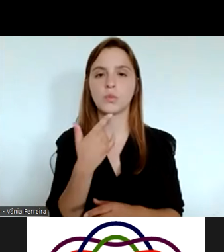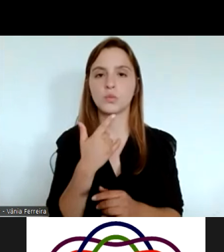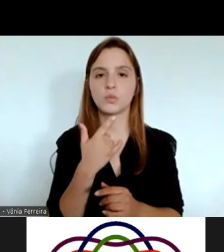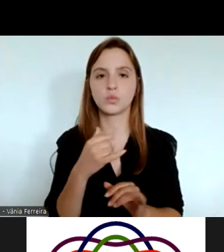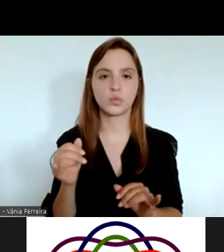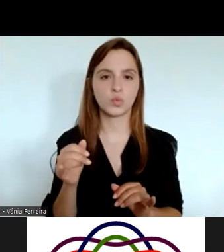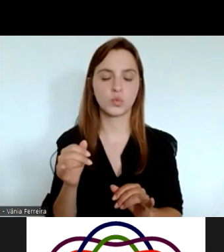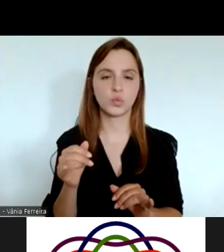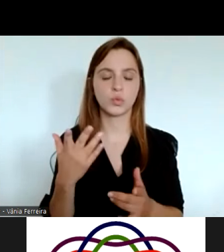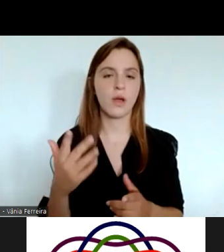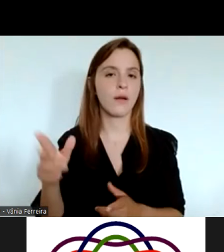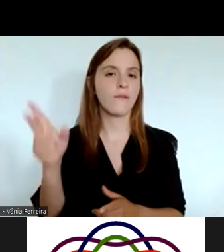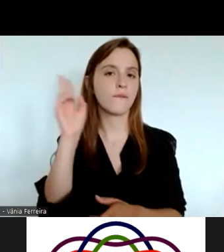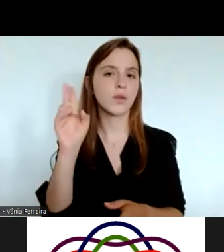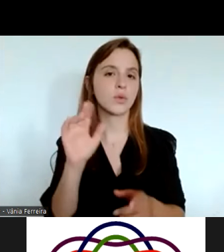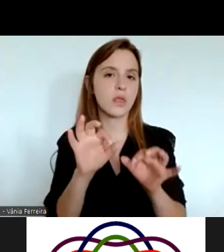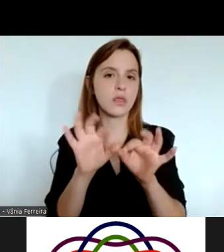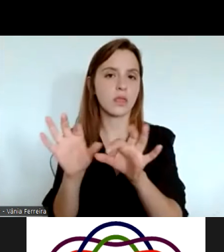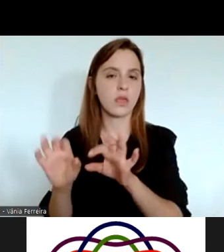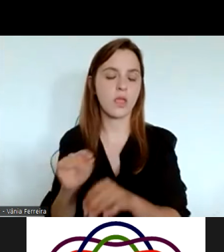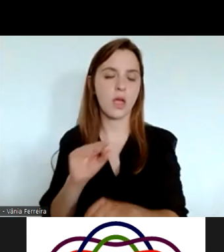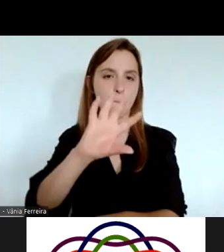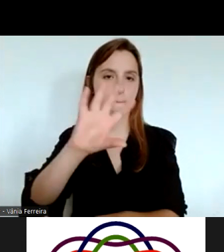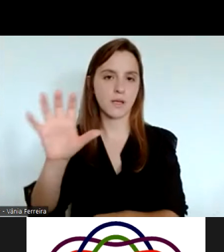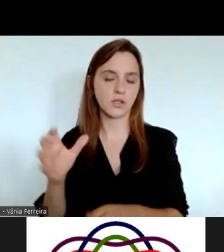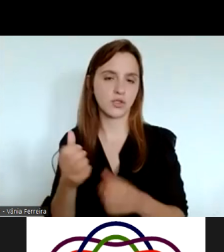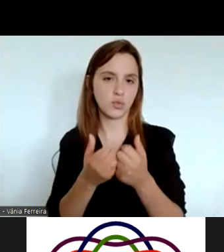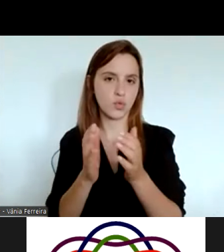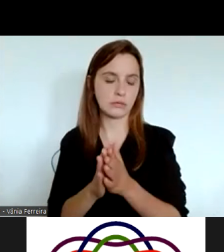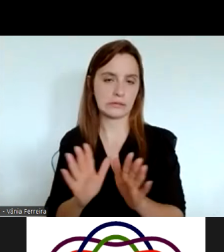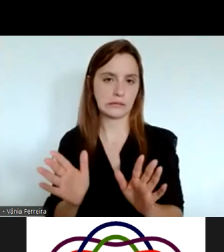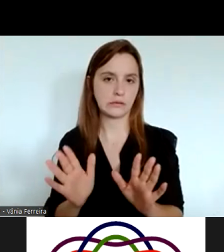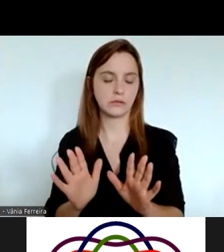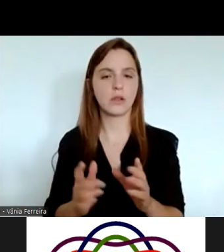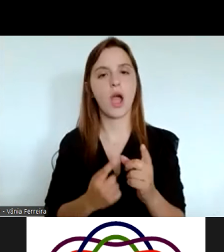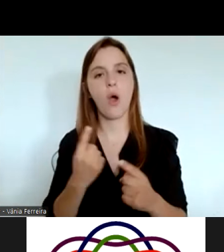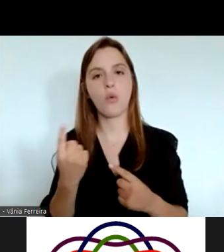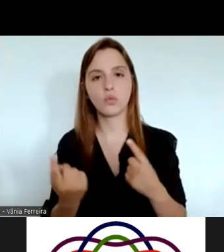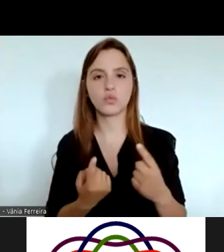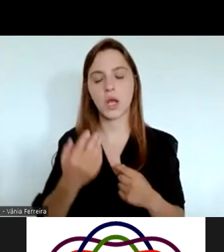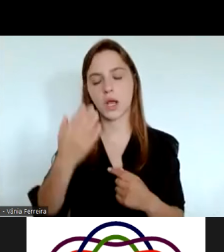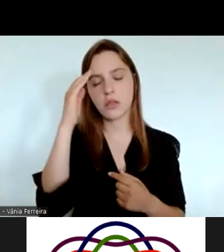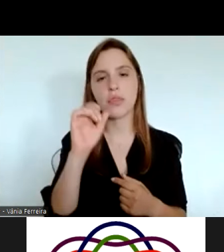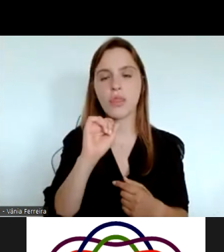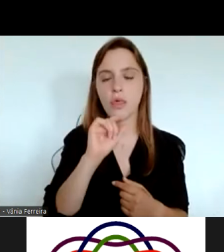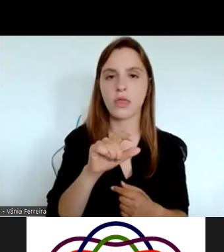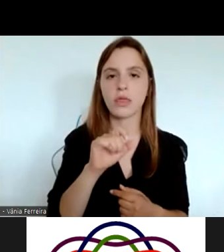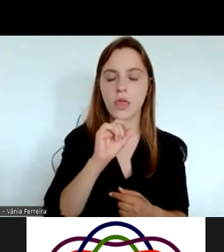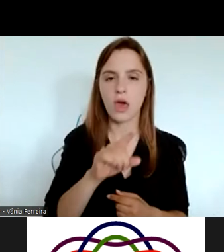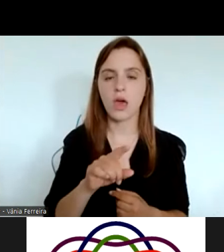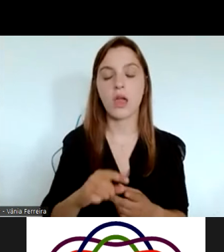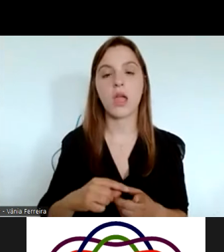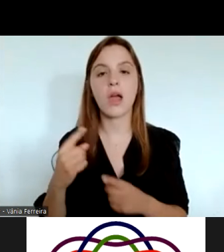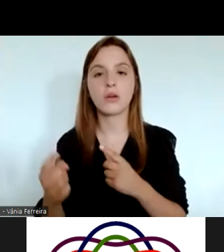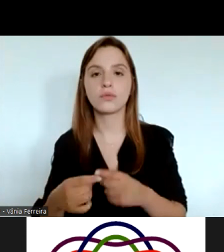same values in each country, and some of you are as well, or some of you think it's possible and some are